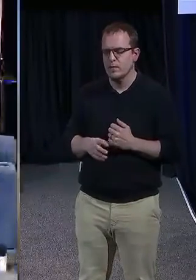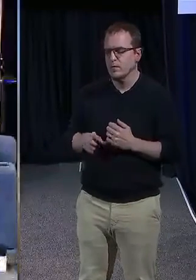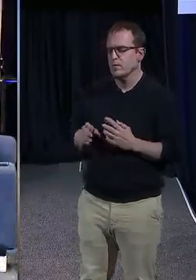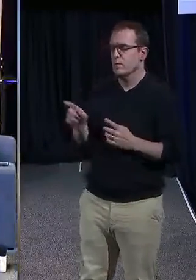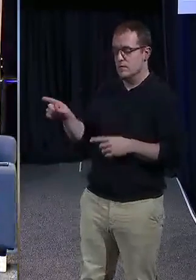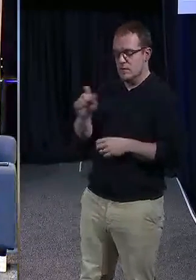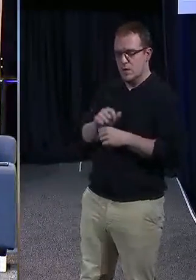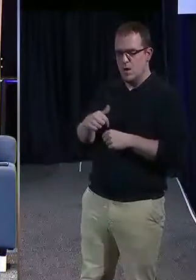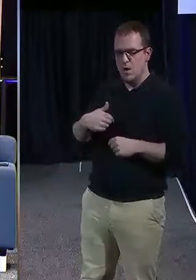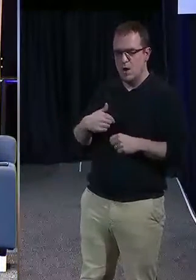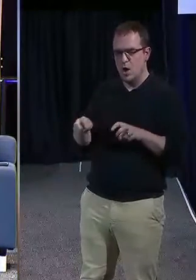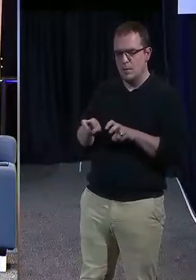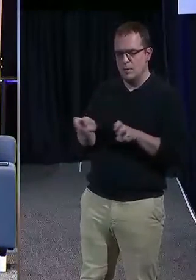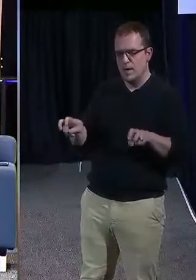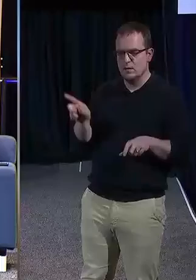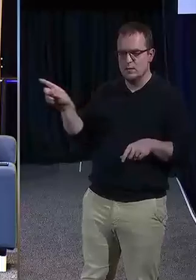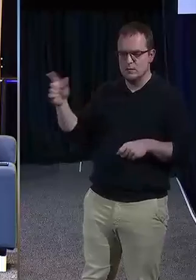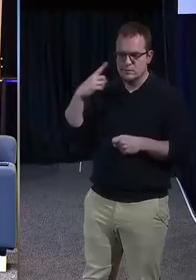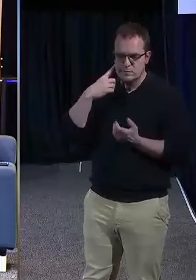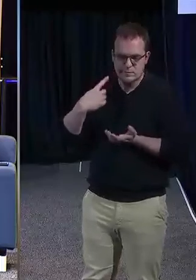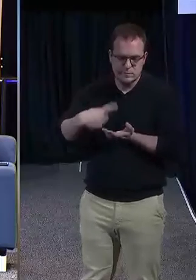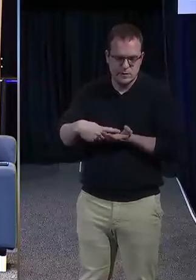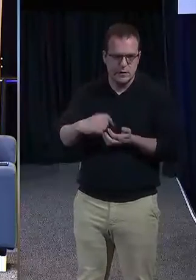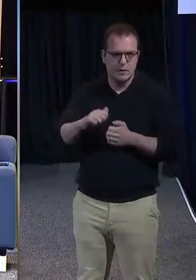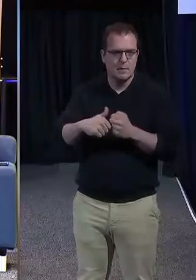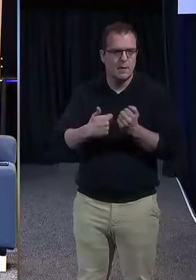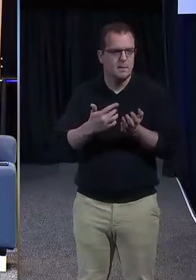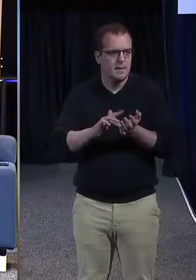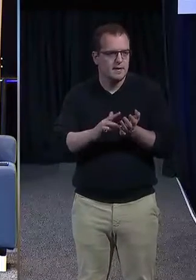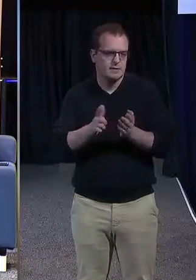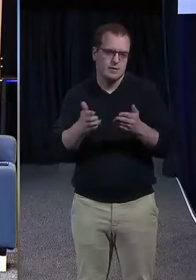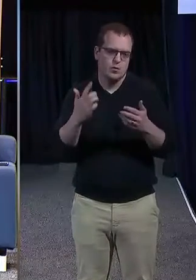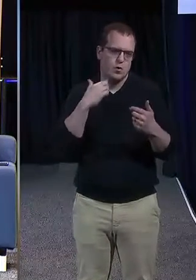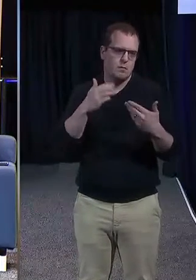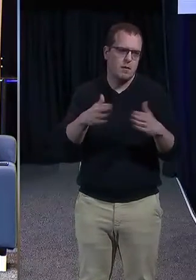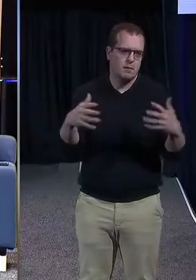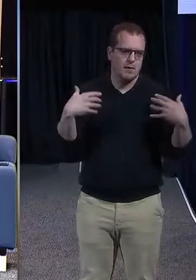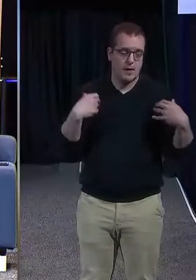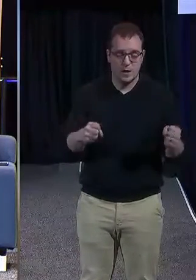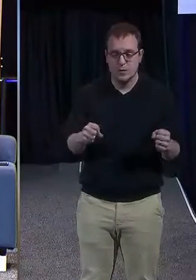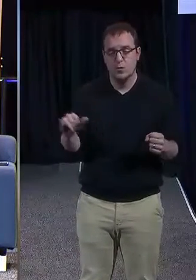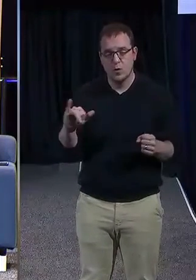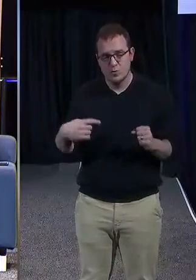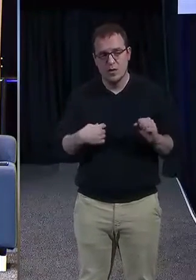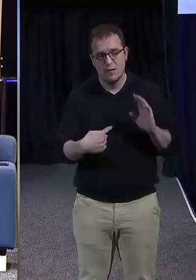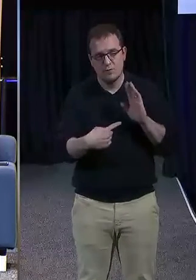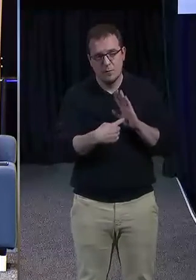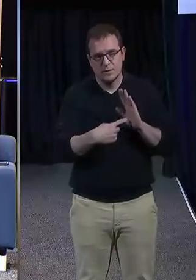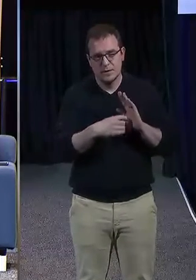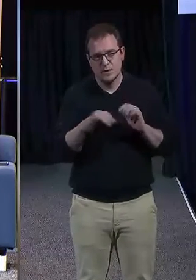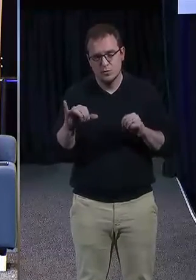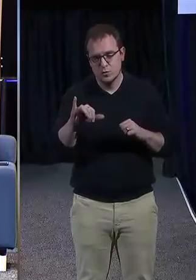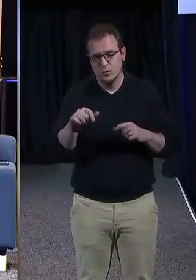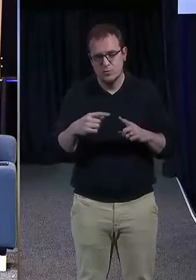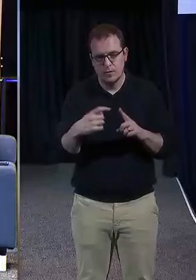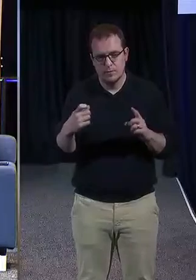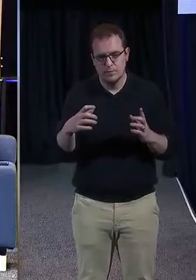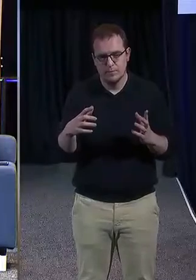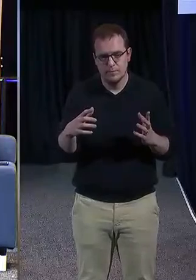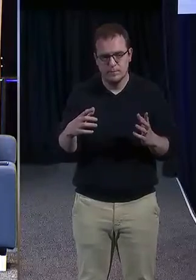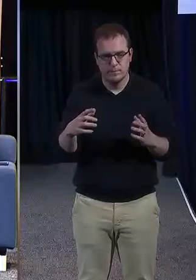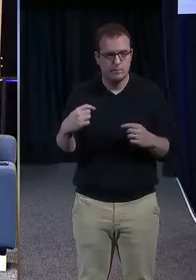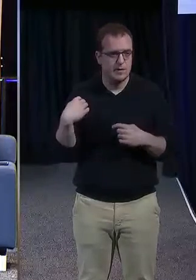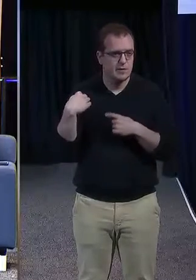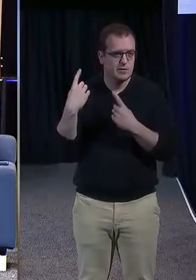our panel sort of law, medicine, and public health, but we also have representation from our historically